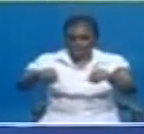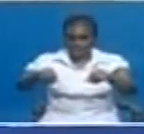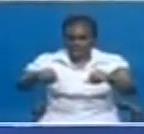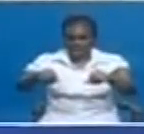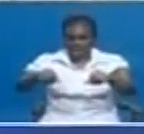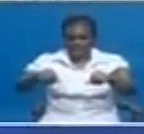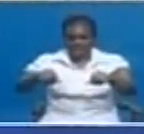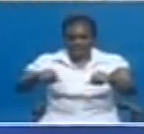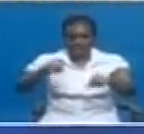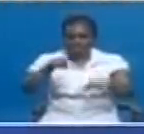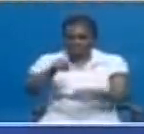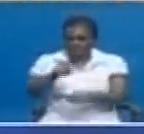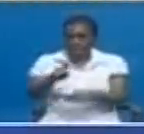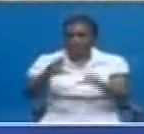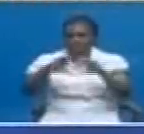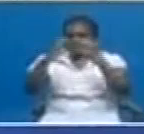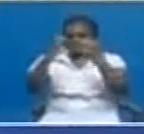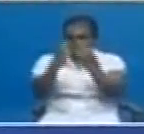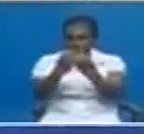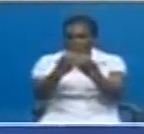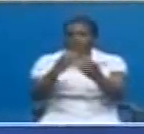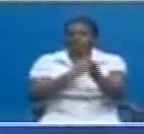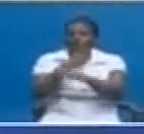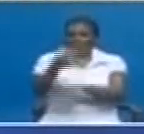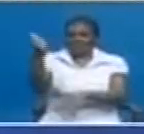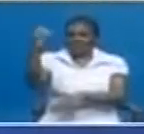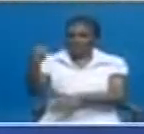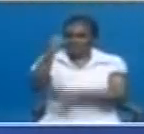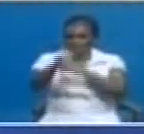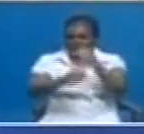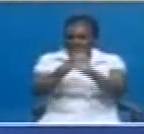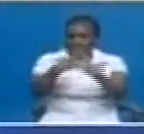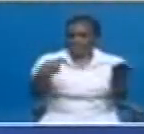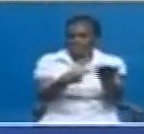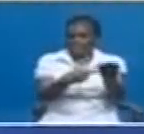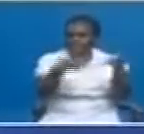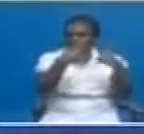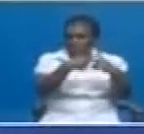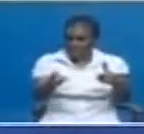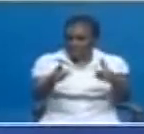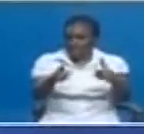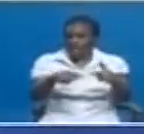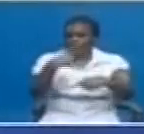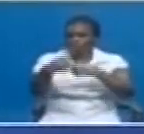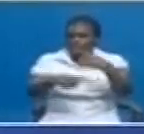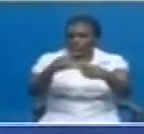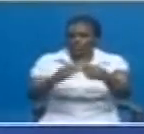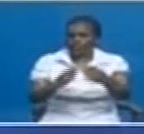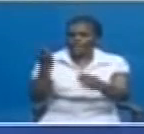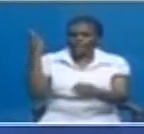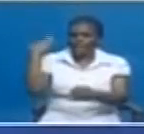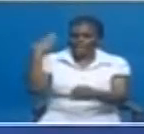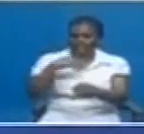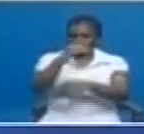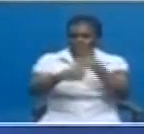the soil tends to marry the fertilizer. Though having been in global existence for over 50 years, the technology started gathering pace in Kenya over the last